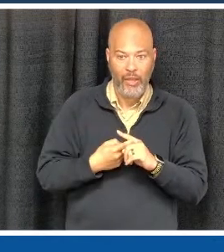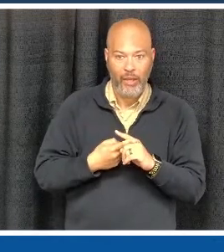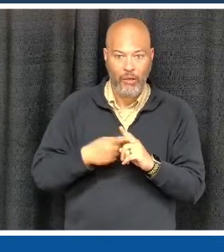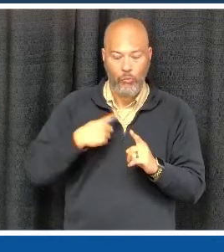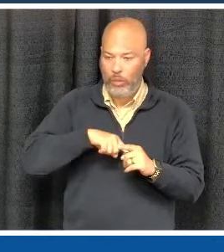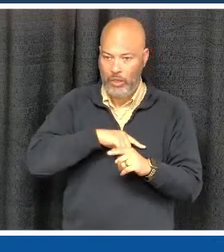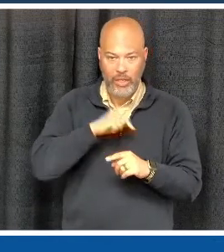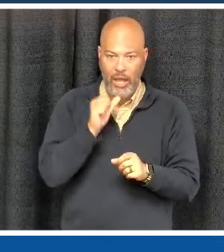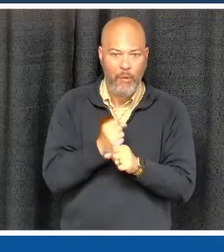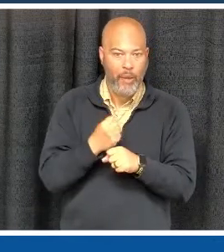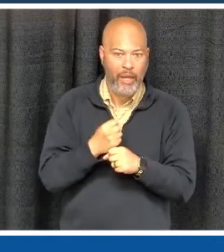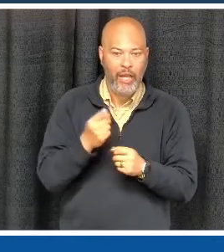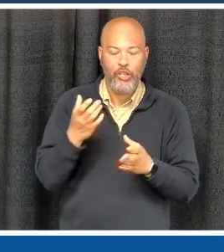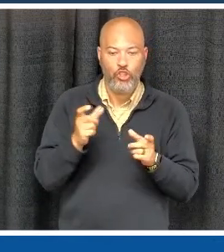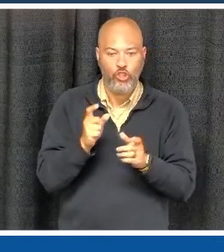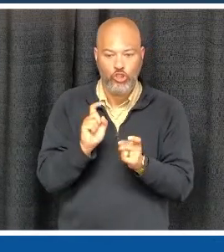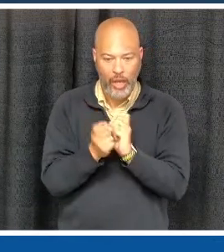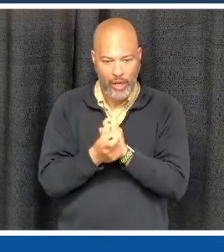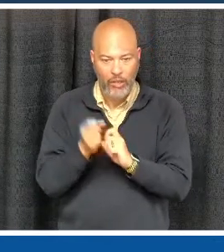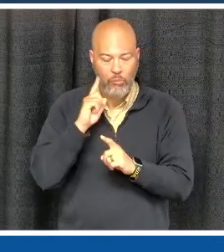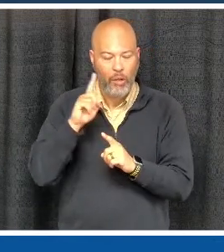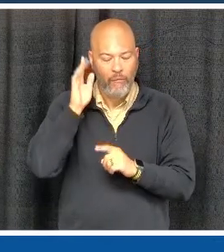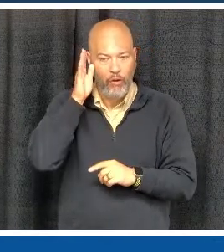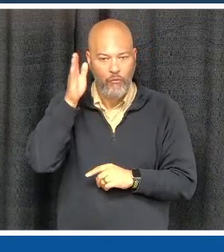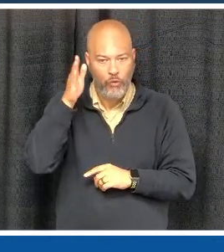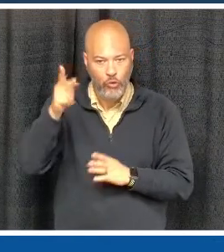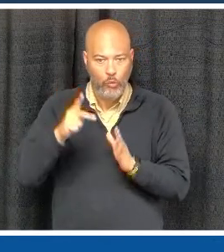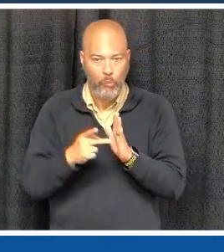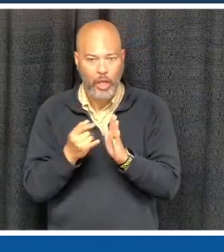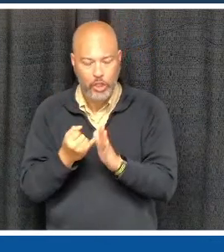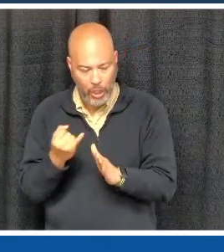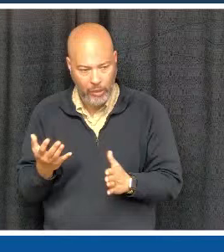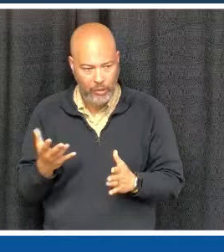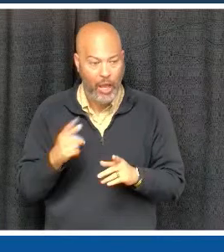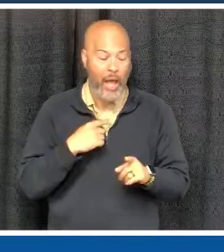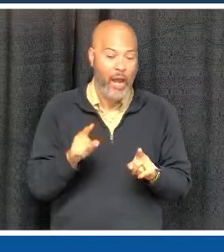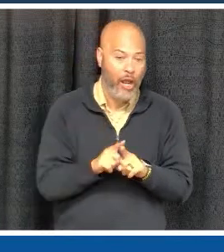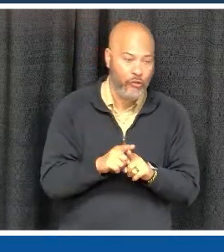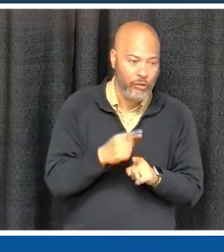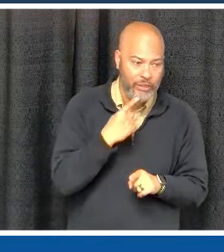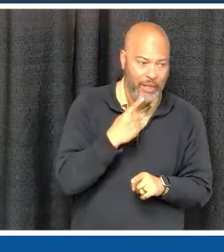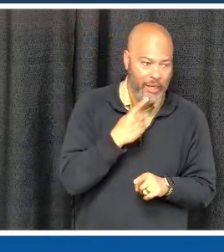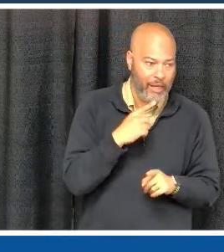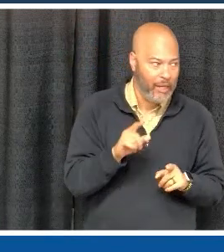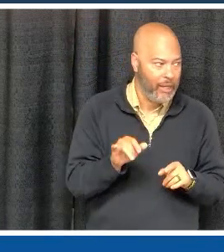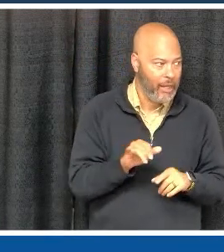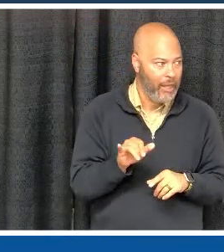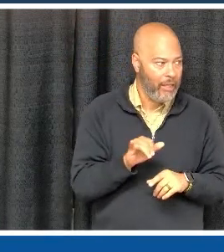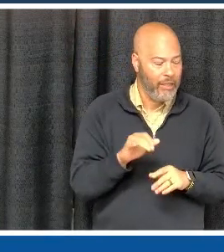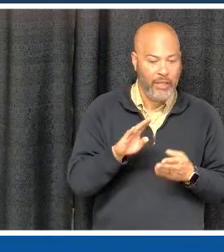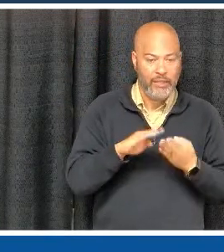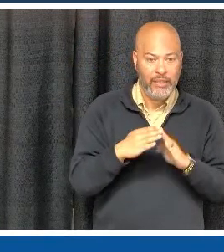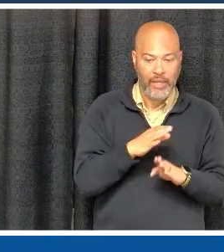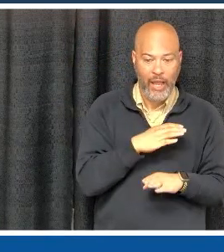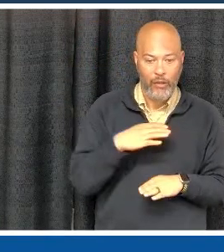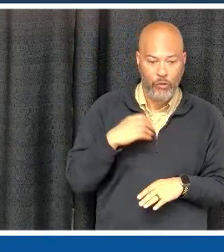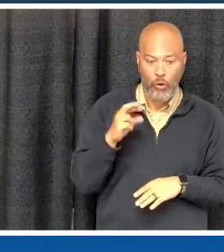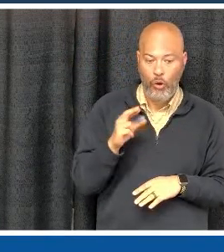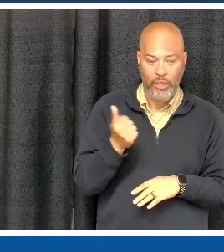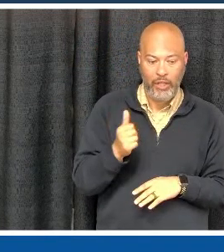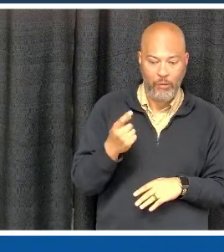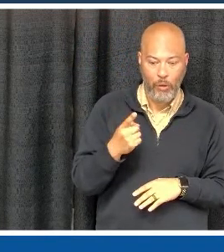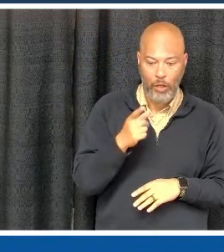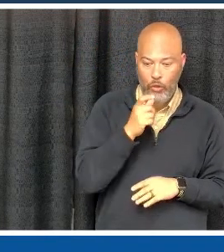make the changes. It's for future projects. I would also say as a city council or anybody that's